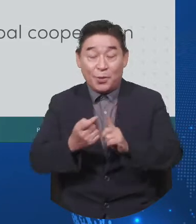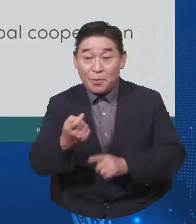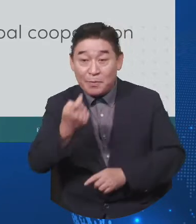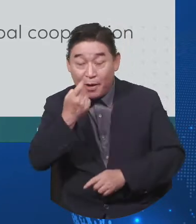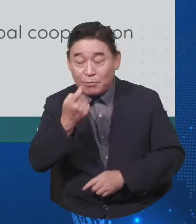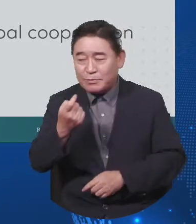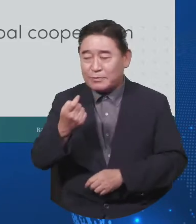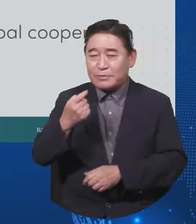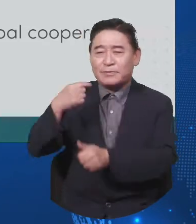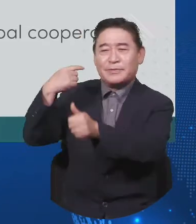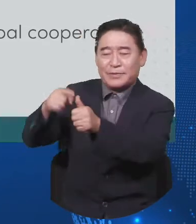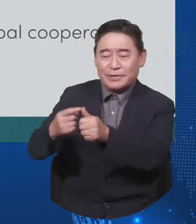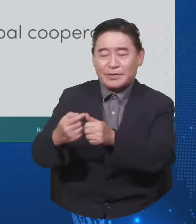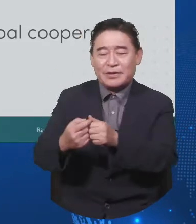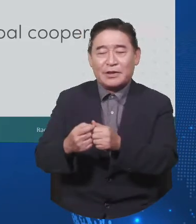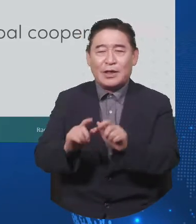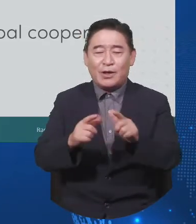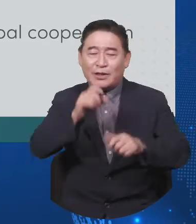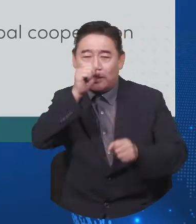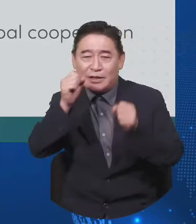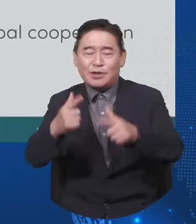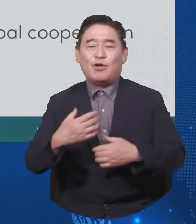and opportunities ahead.